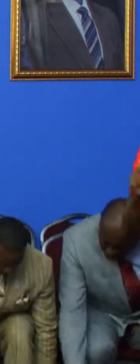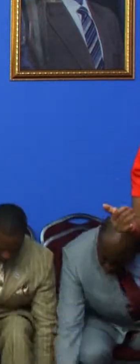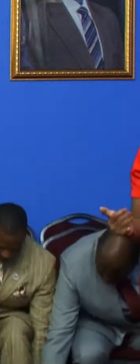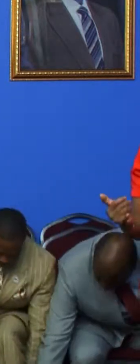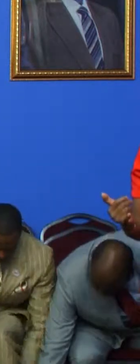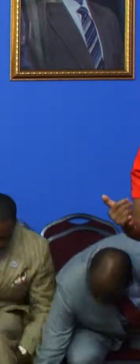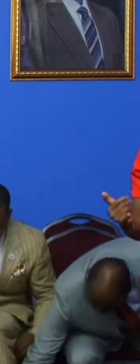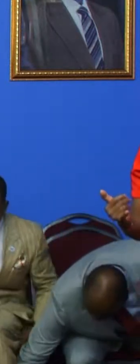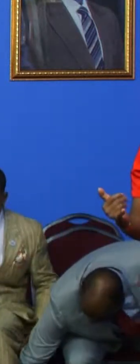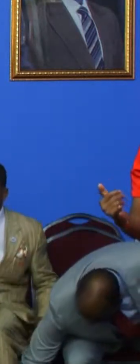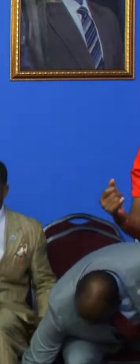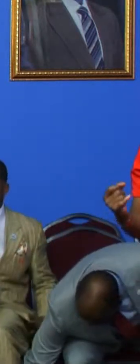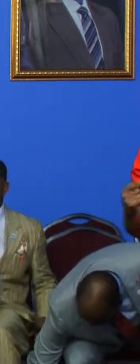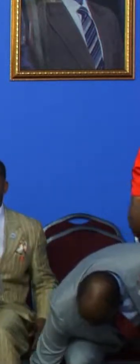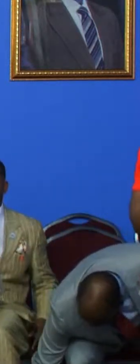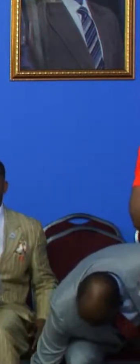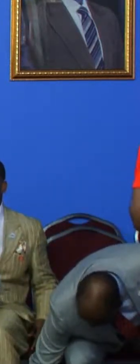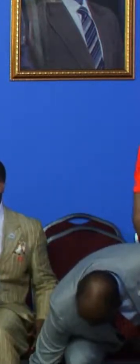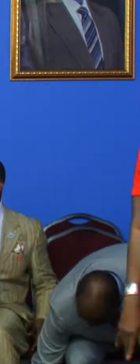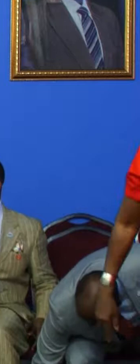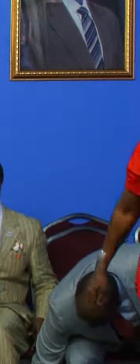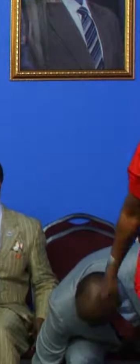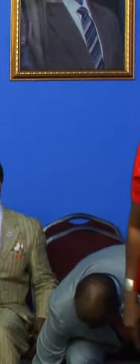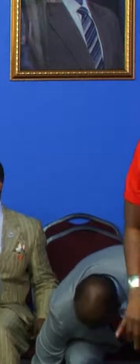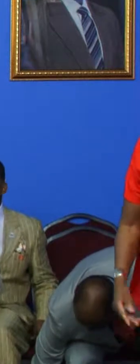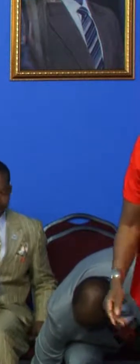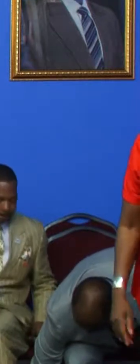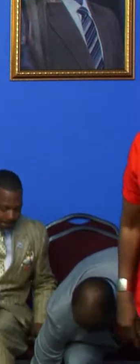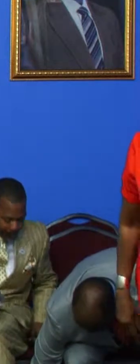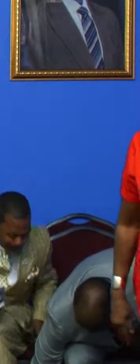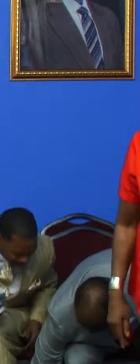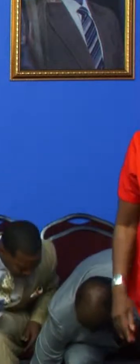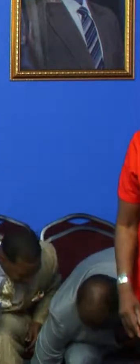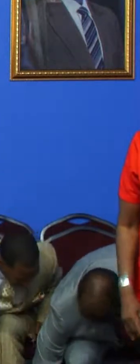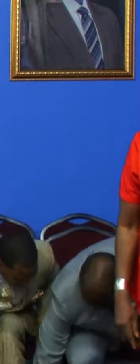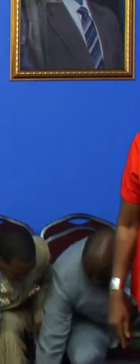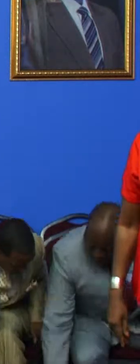be the Reverend Dr. Al Sharpton.